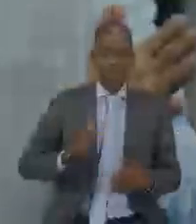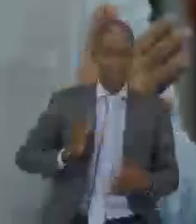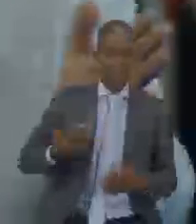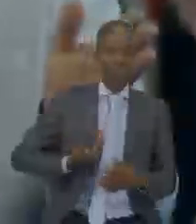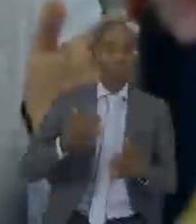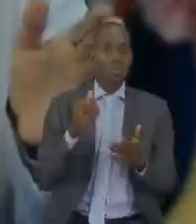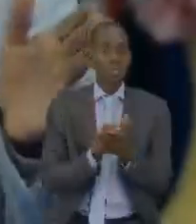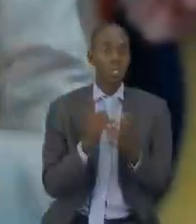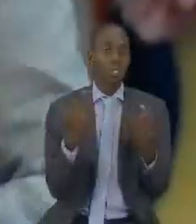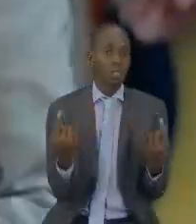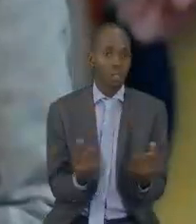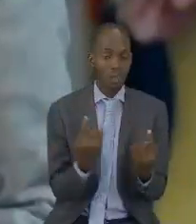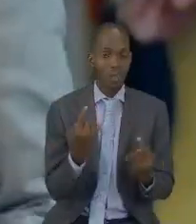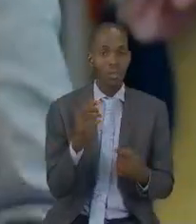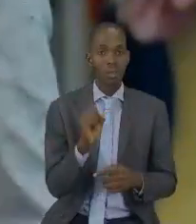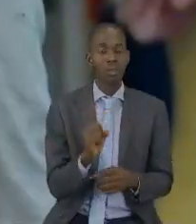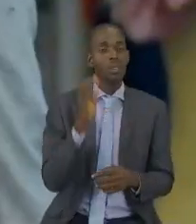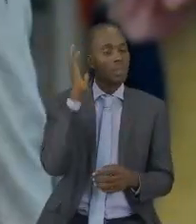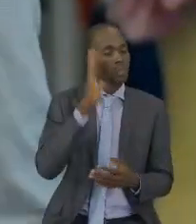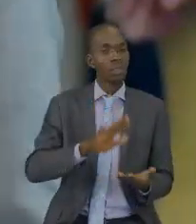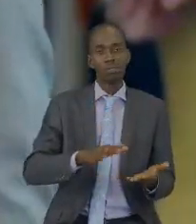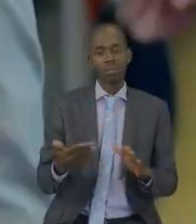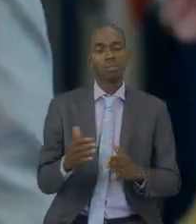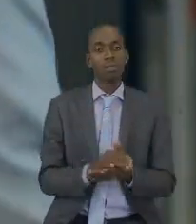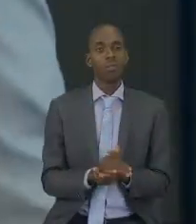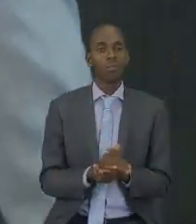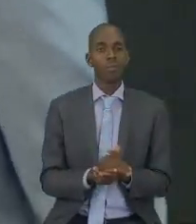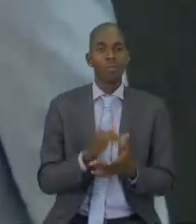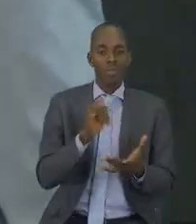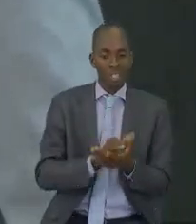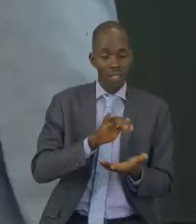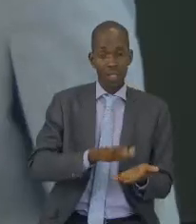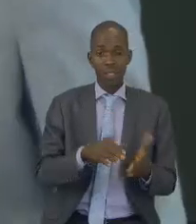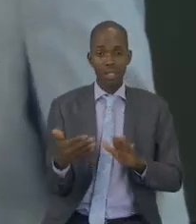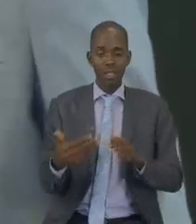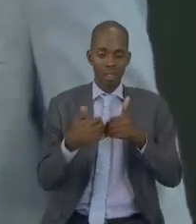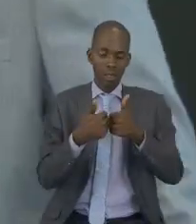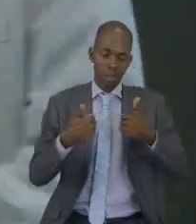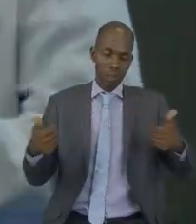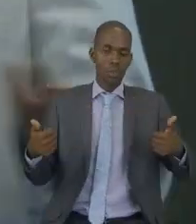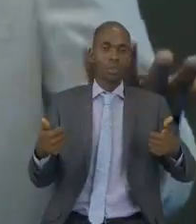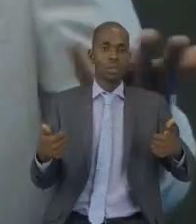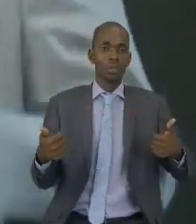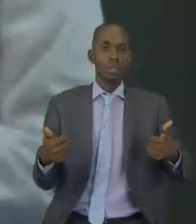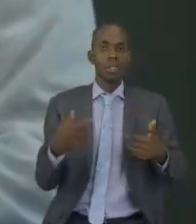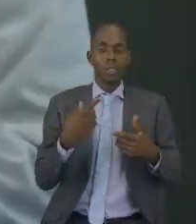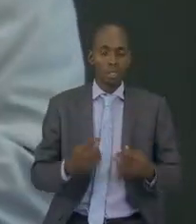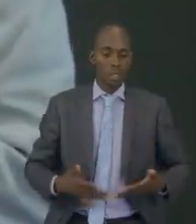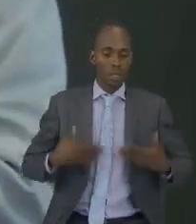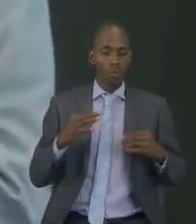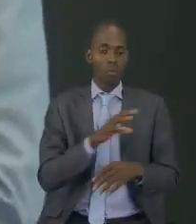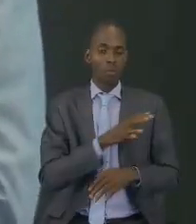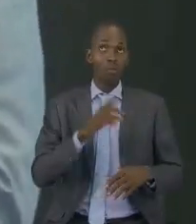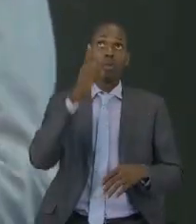sinneth, it shall die. That death, separation, the life of God is not